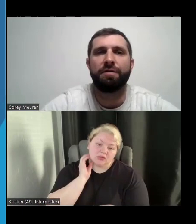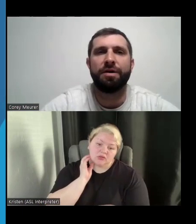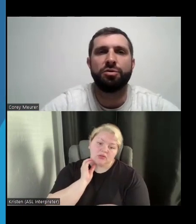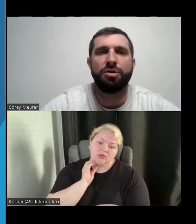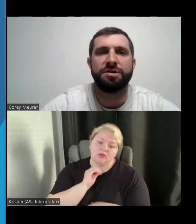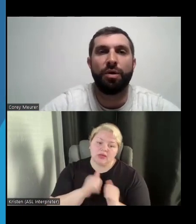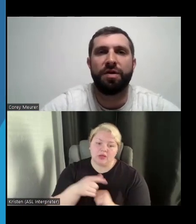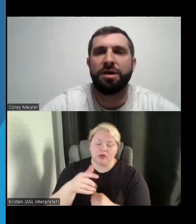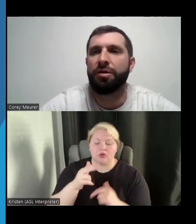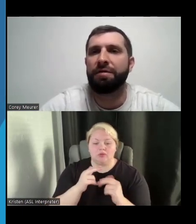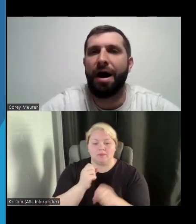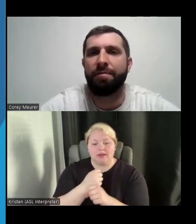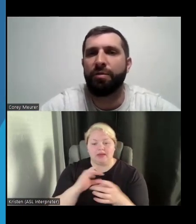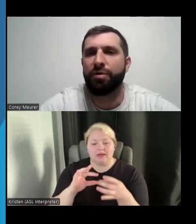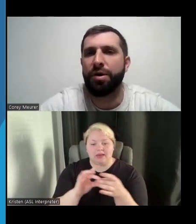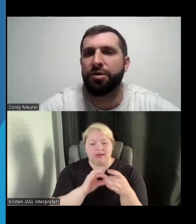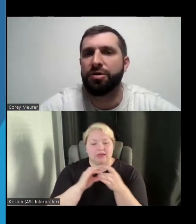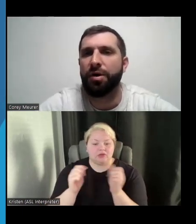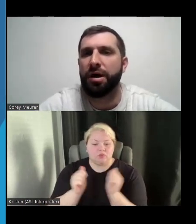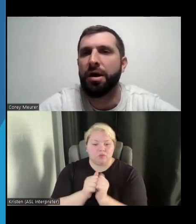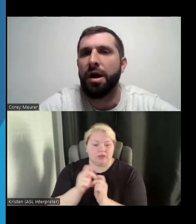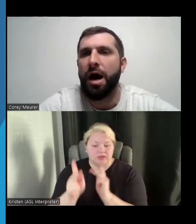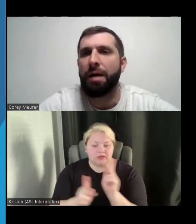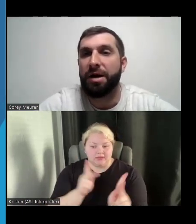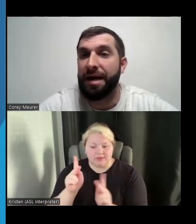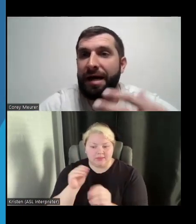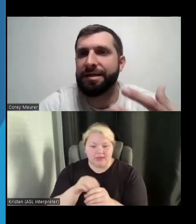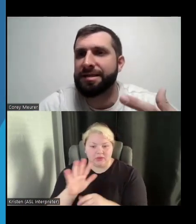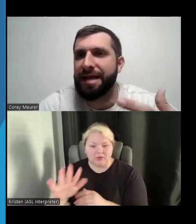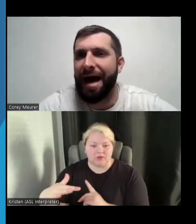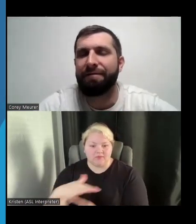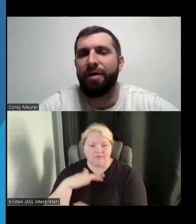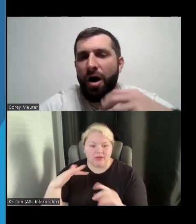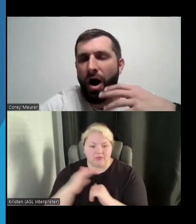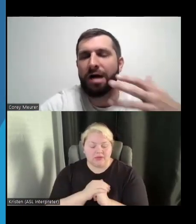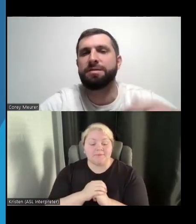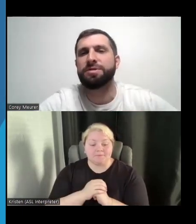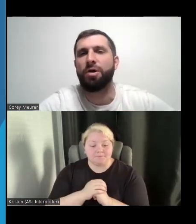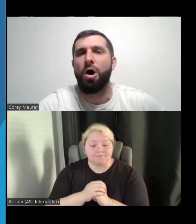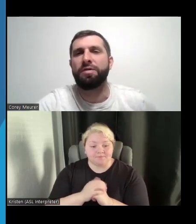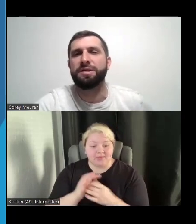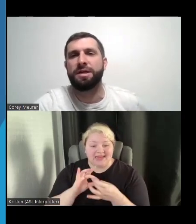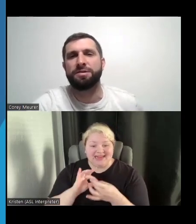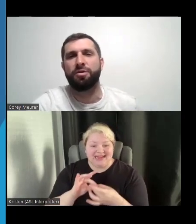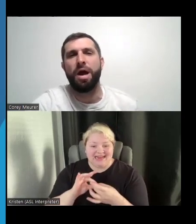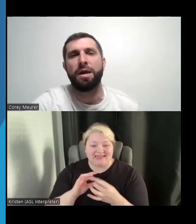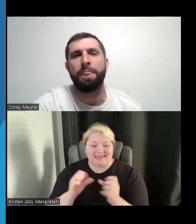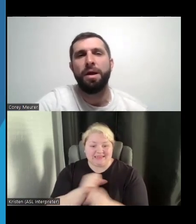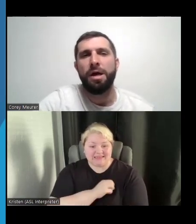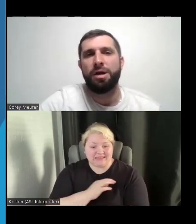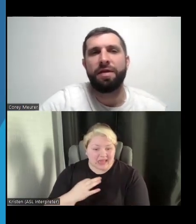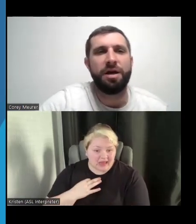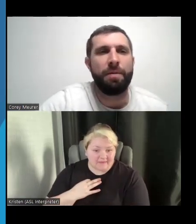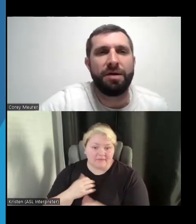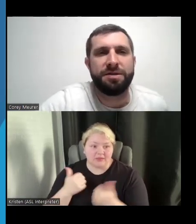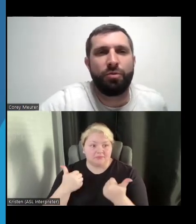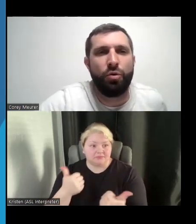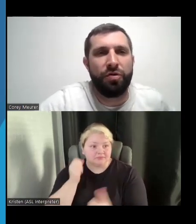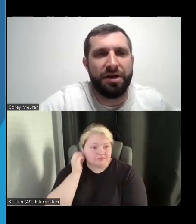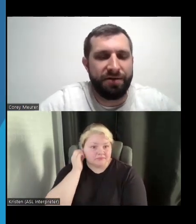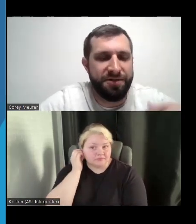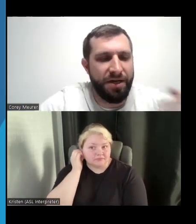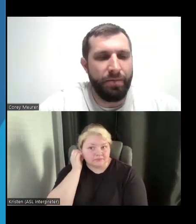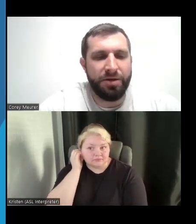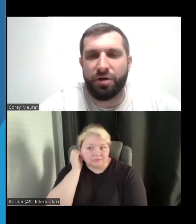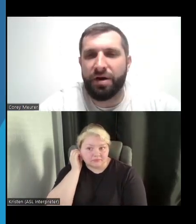with individuals within your environment with what you're doing? Connected staff, awesome. So all these things are great. I think about some